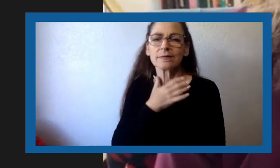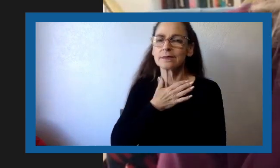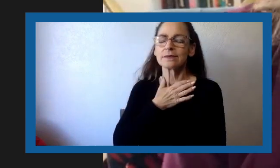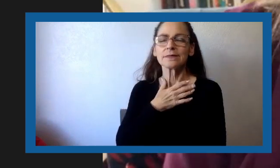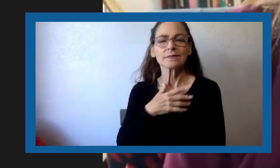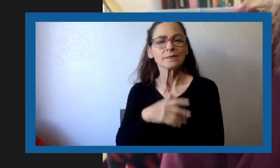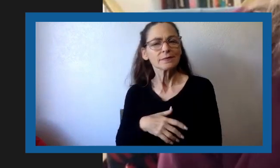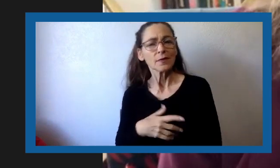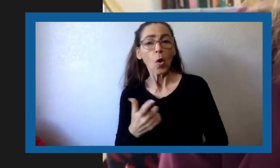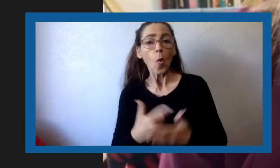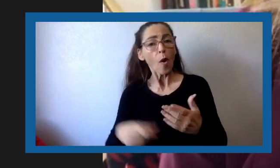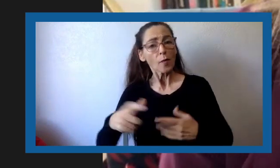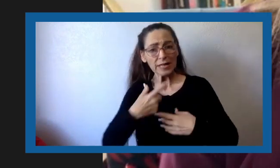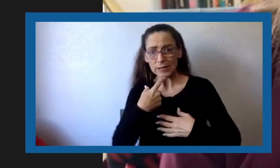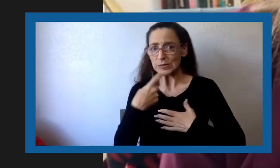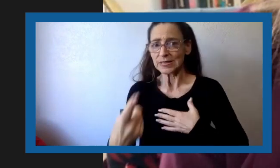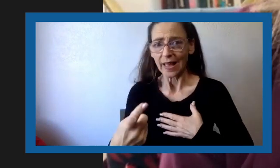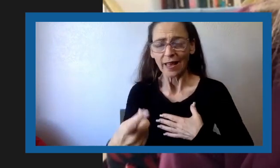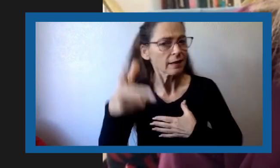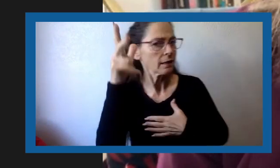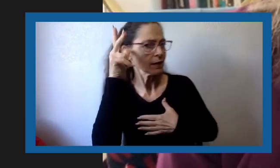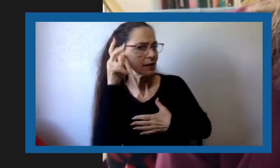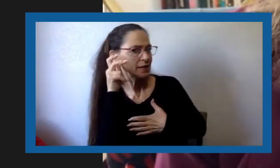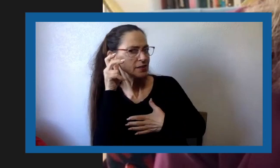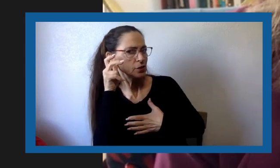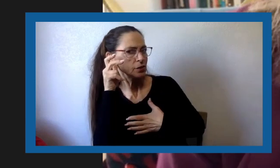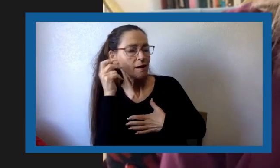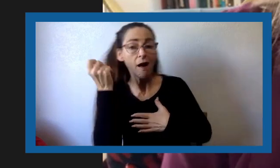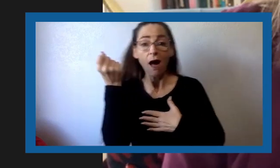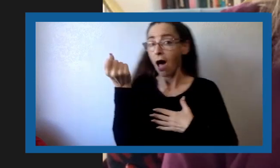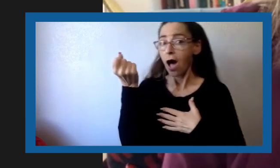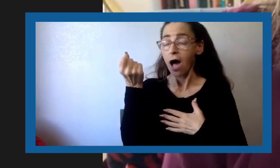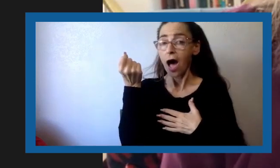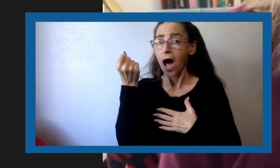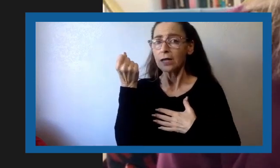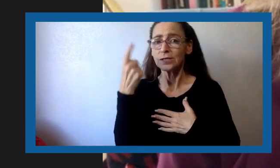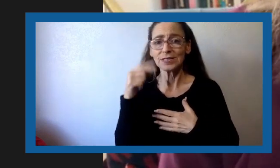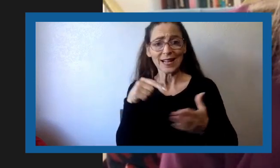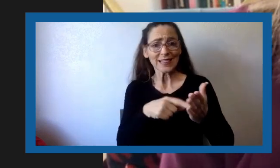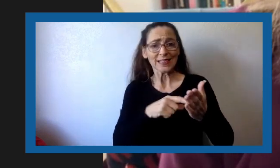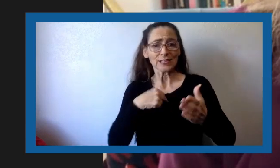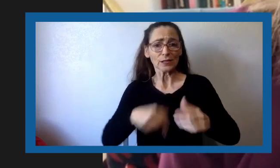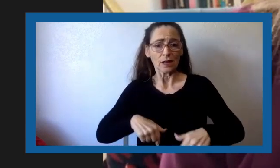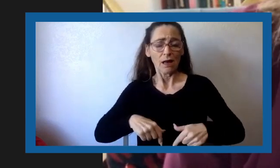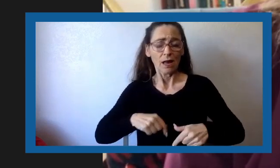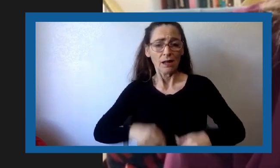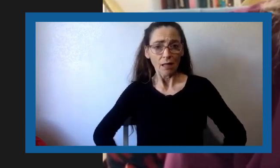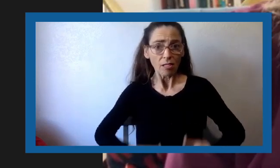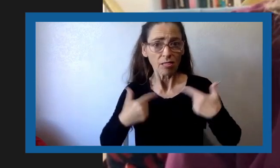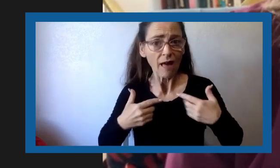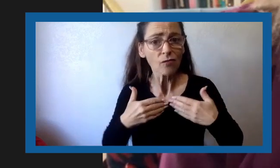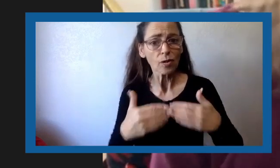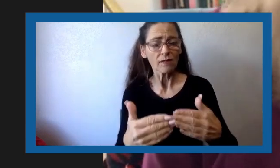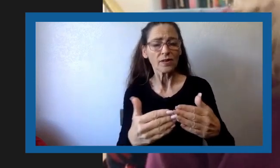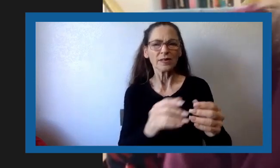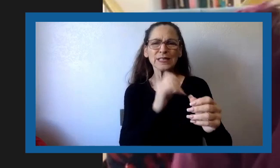Listen to what we have to say. Understand that we are living this life, that this isn't,